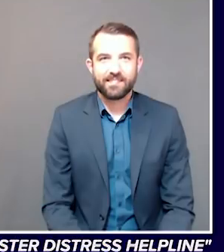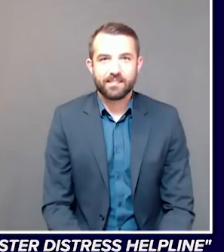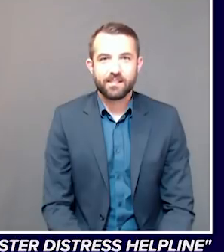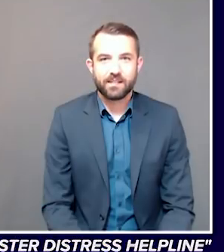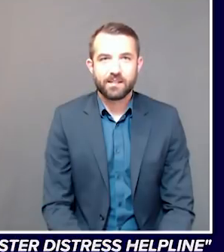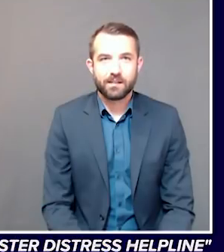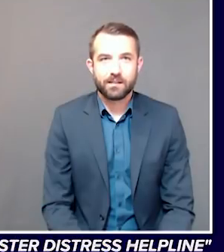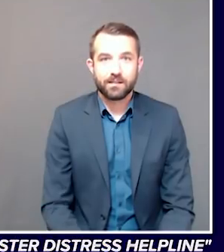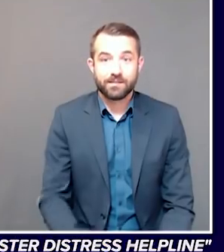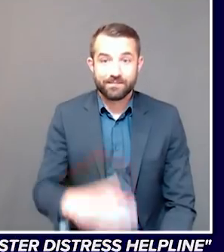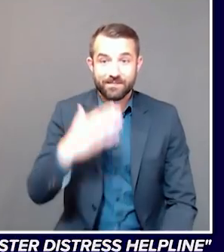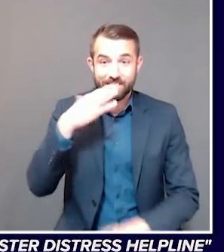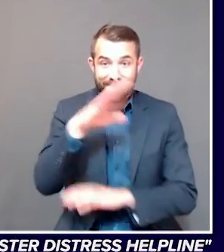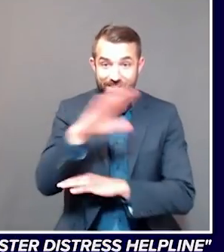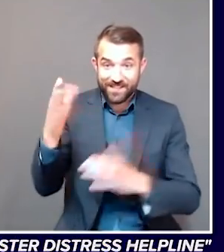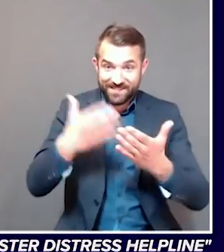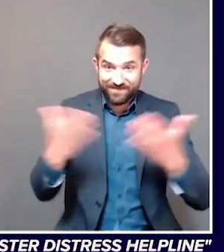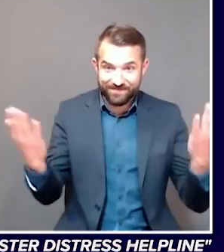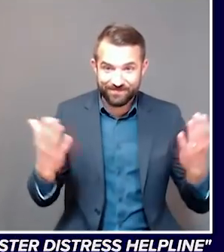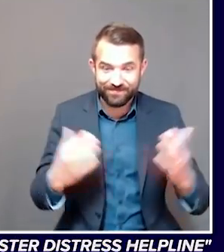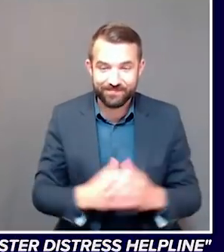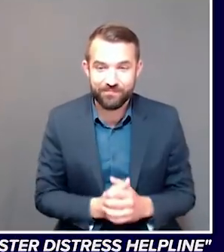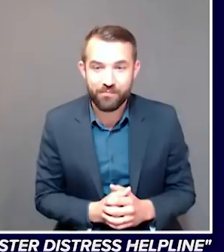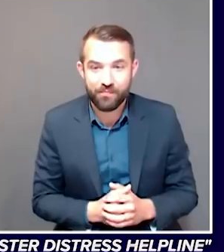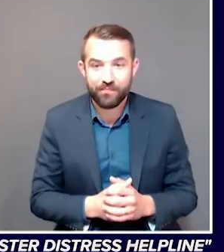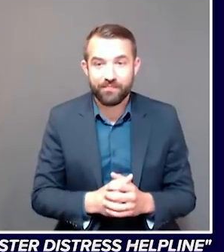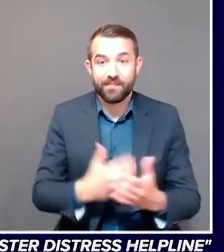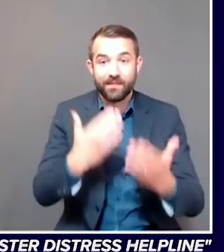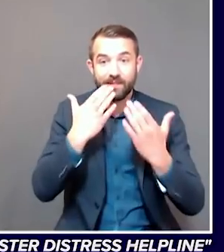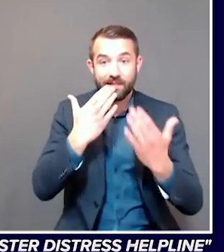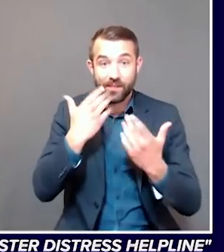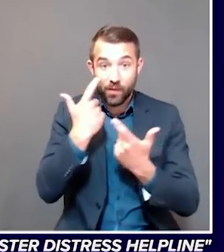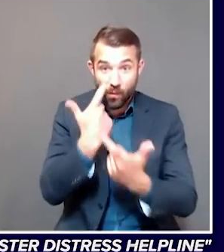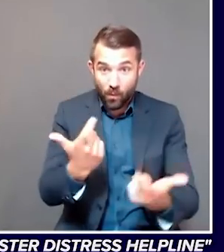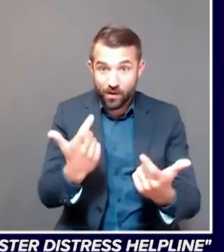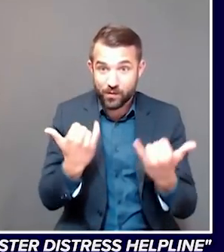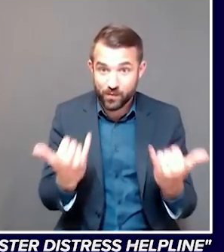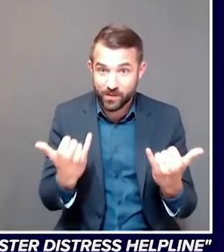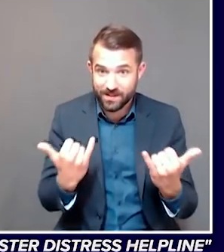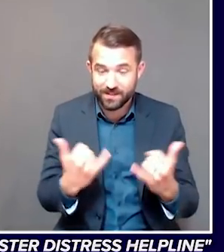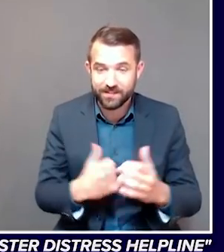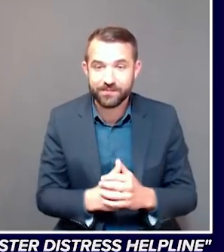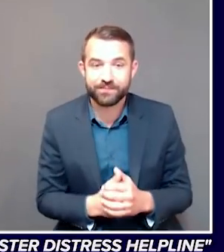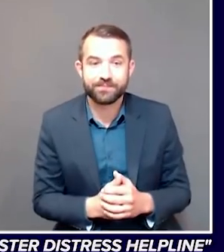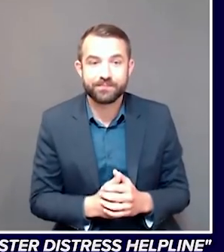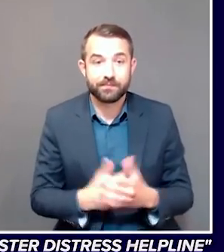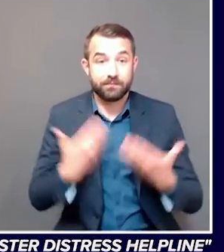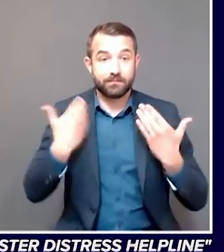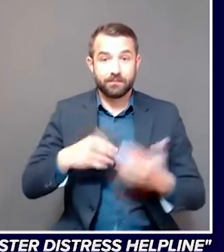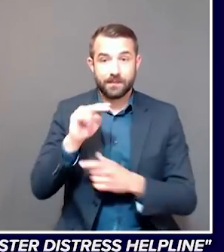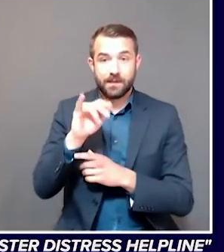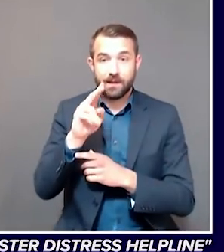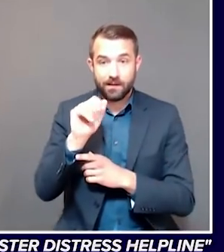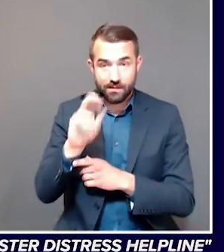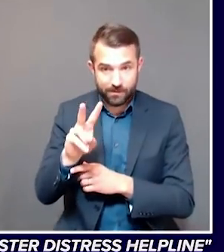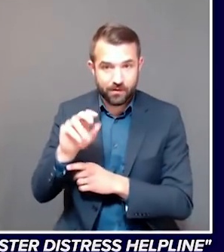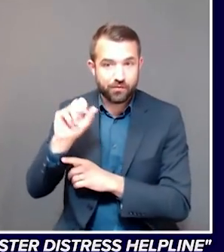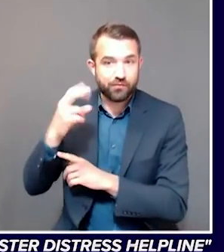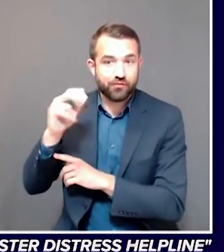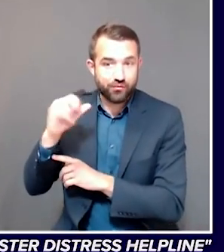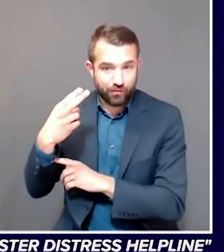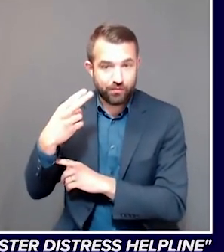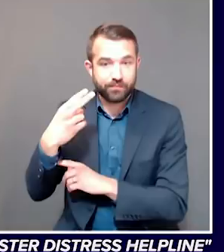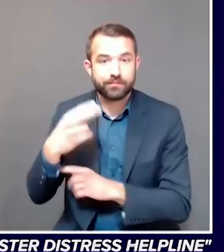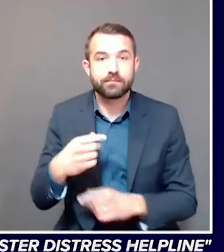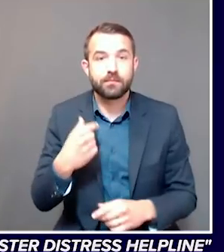Well, good afternoon, ladies and gentlemen. Thank you all for joining us this afternoon. My name is Nirav Shah. I'm the director of the State